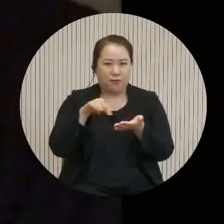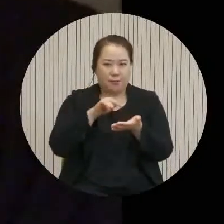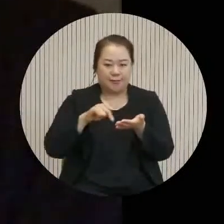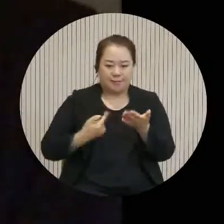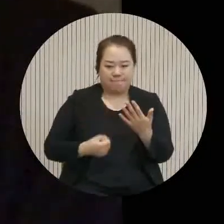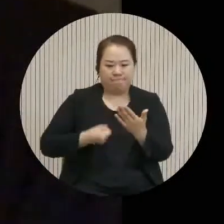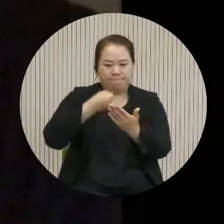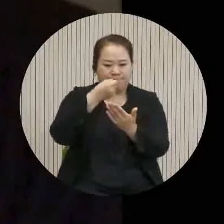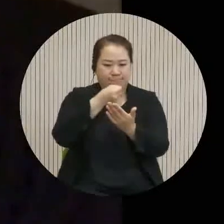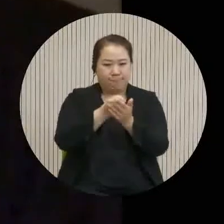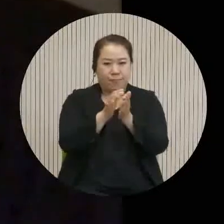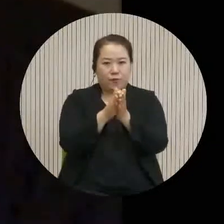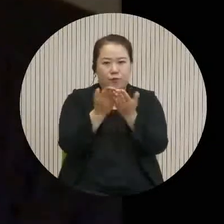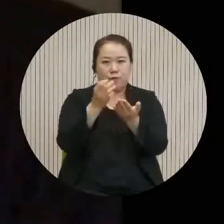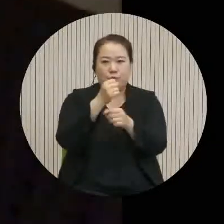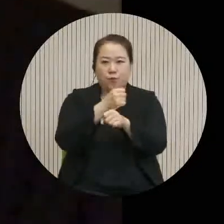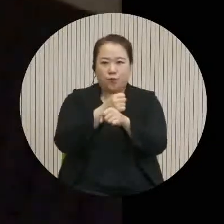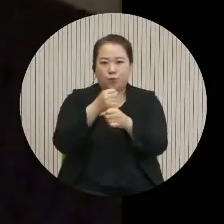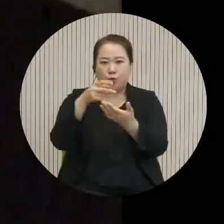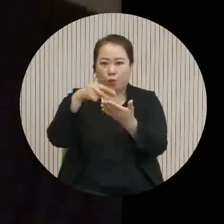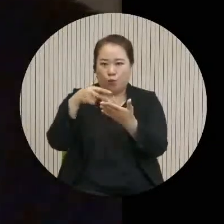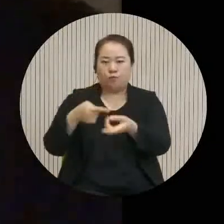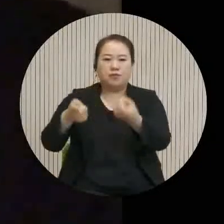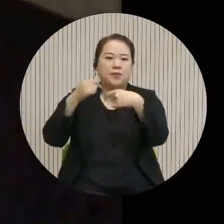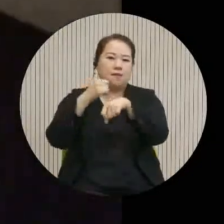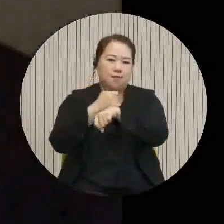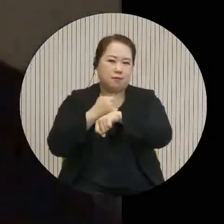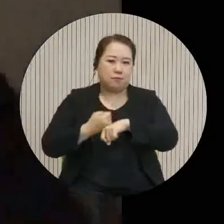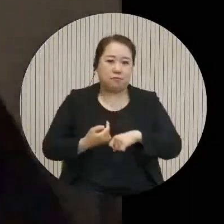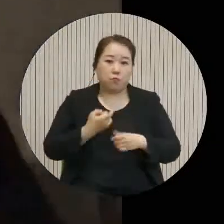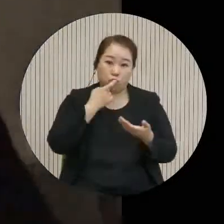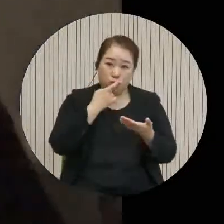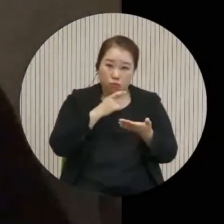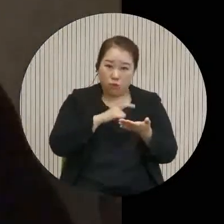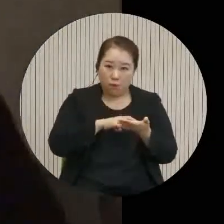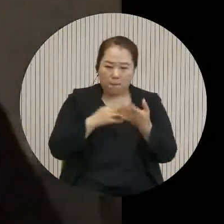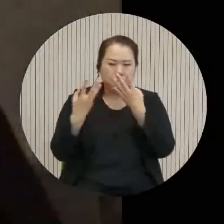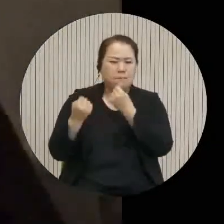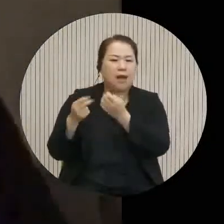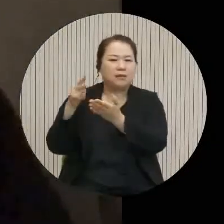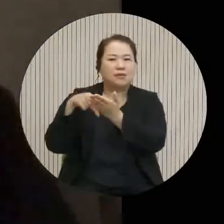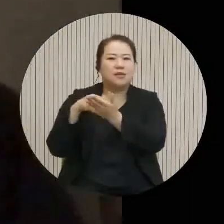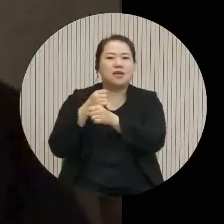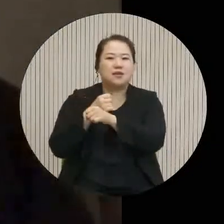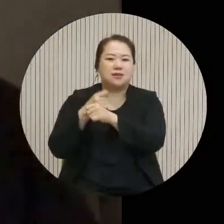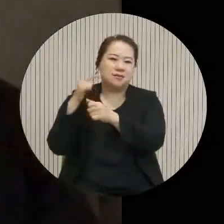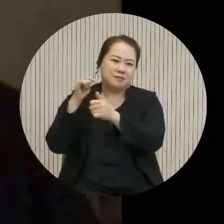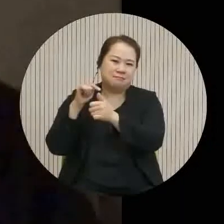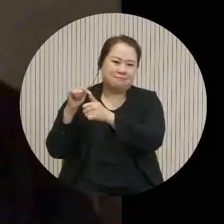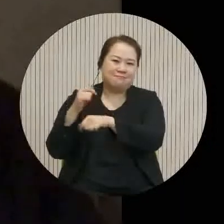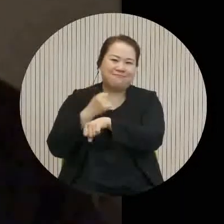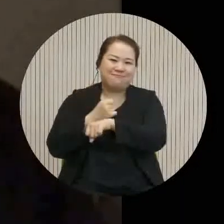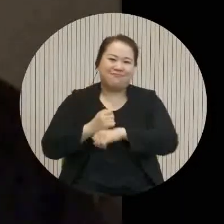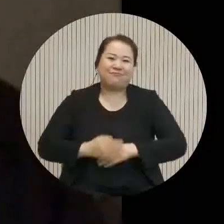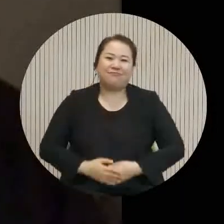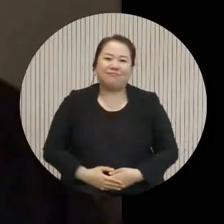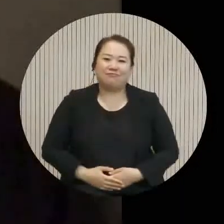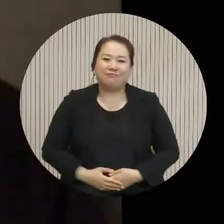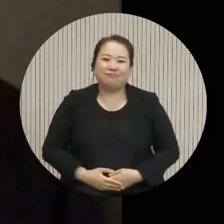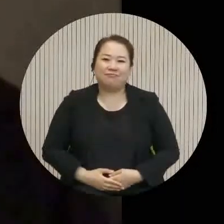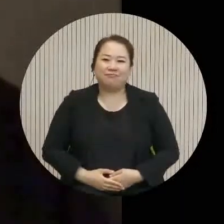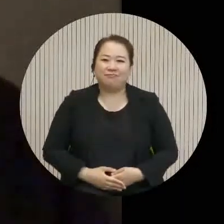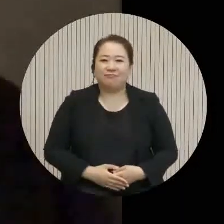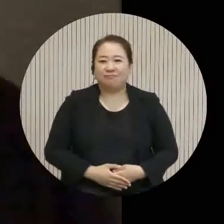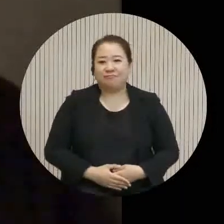of very easy books in English. Benico managed to assemble a wonderful